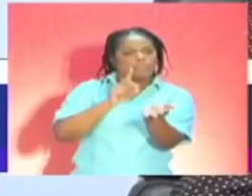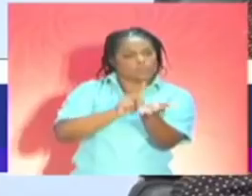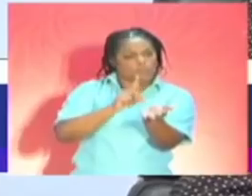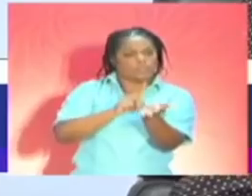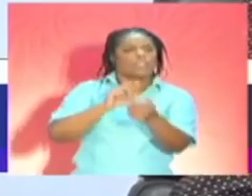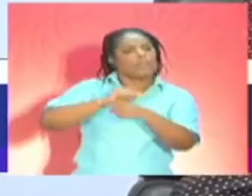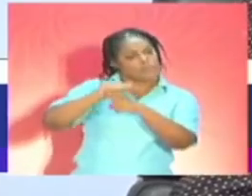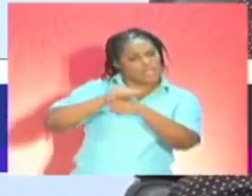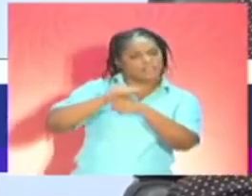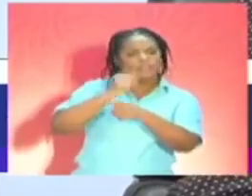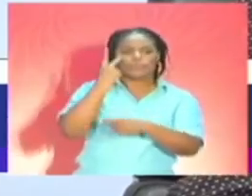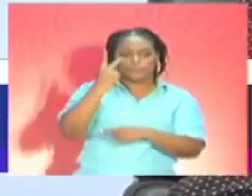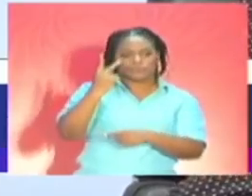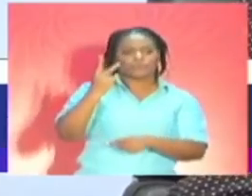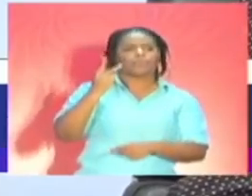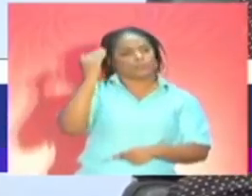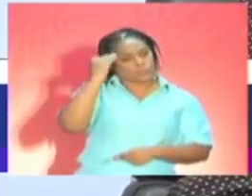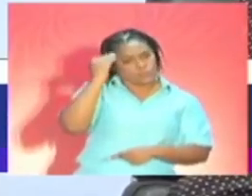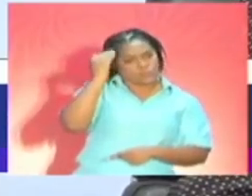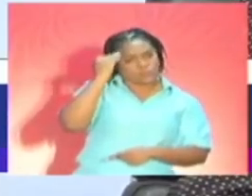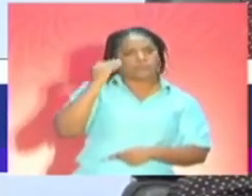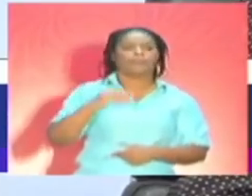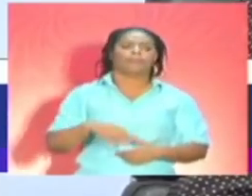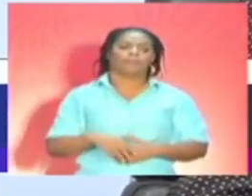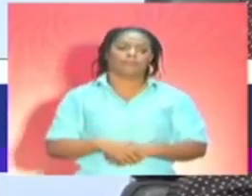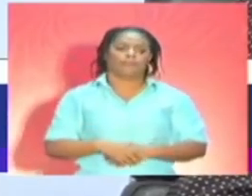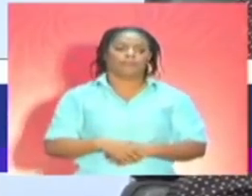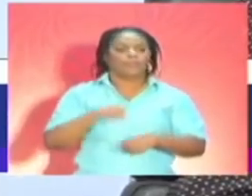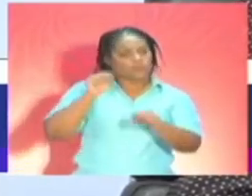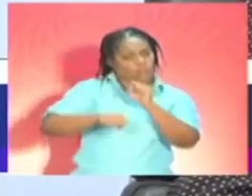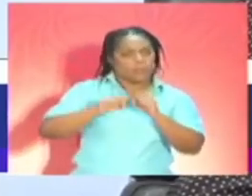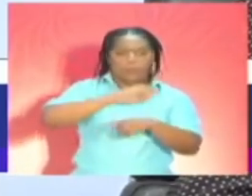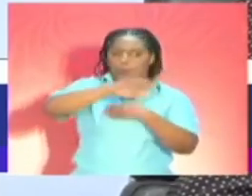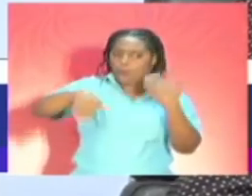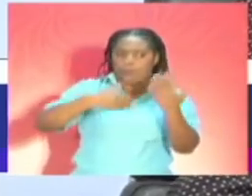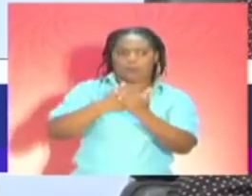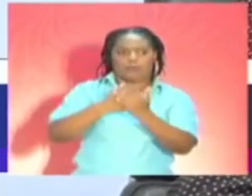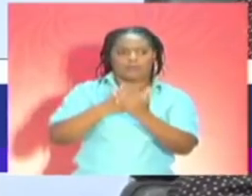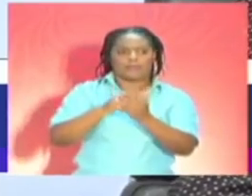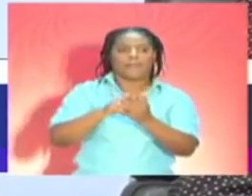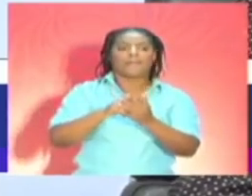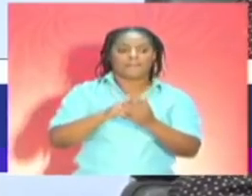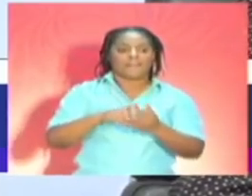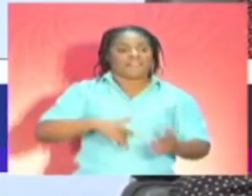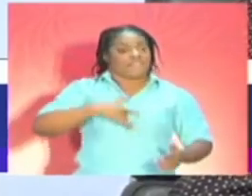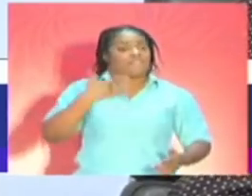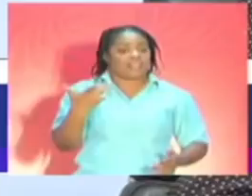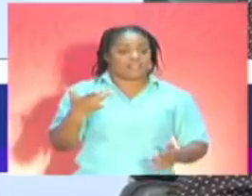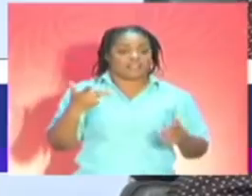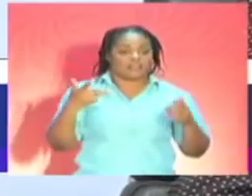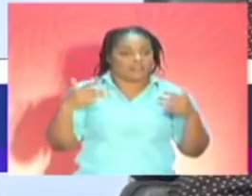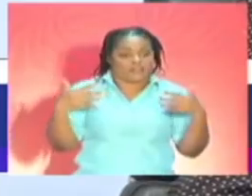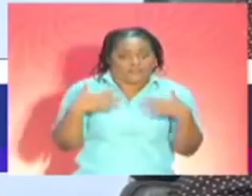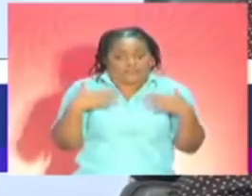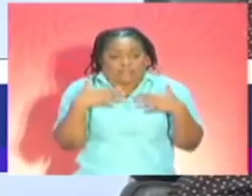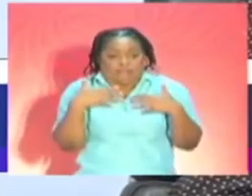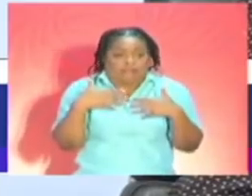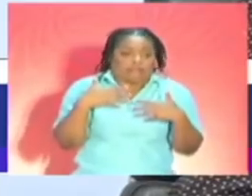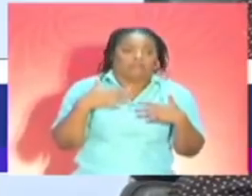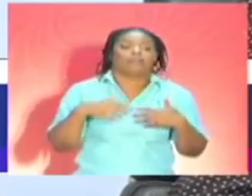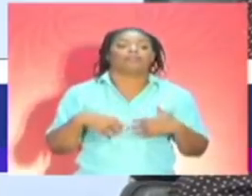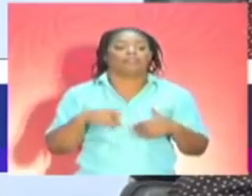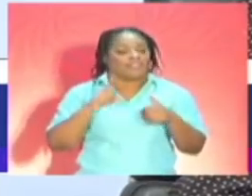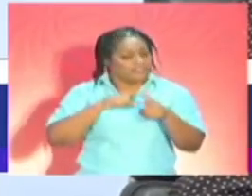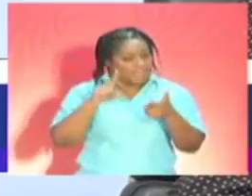actual side effects of the vaccine. And when these anxiety-related symptoms do occur, medical